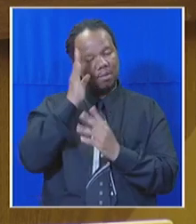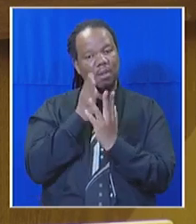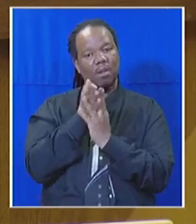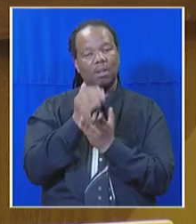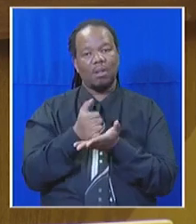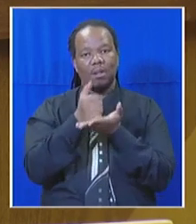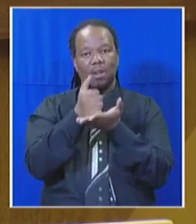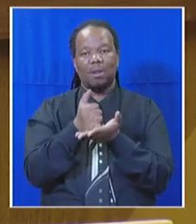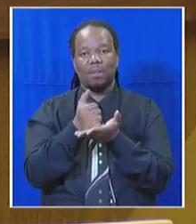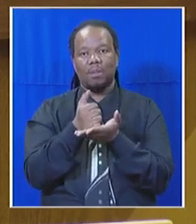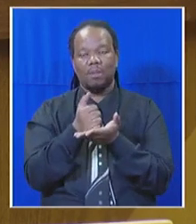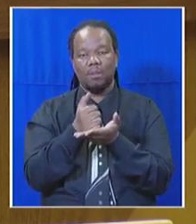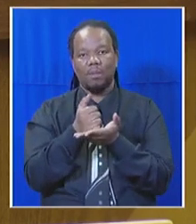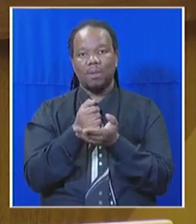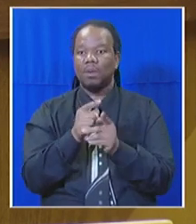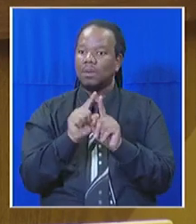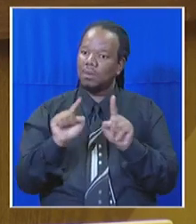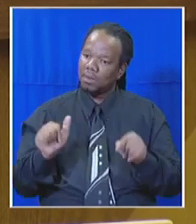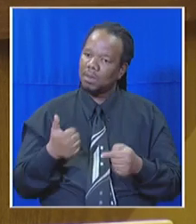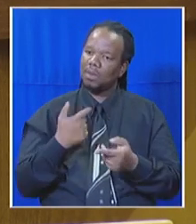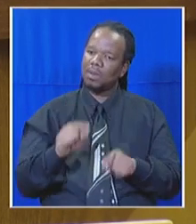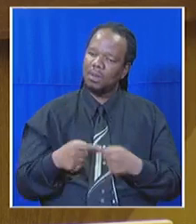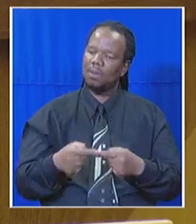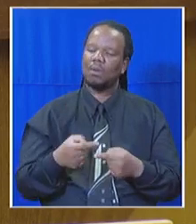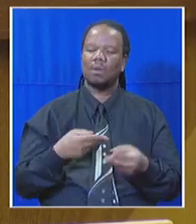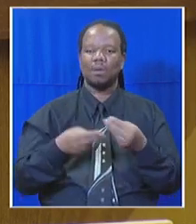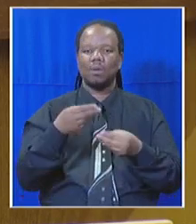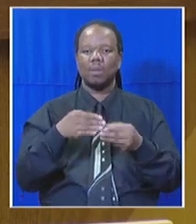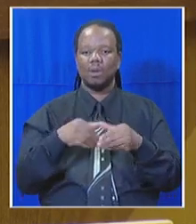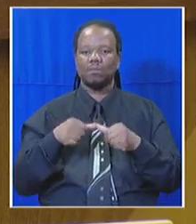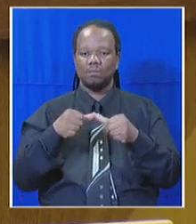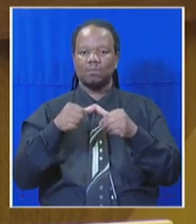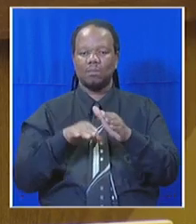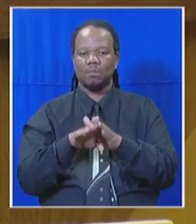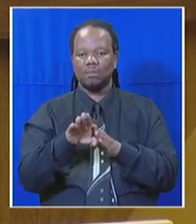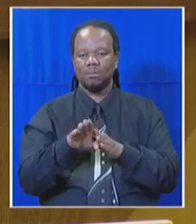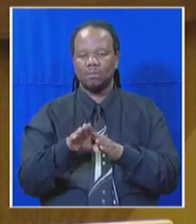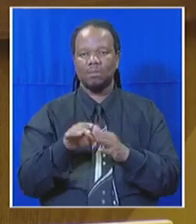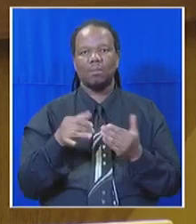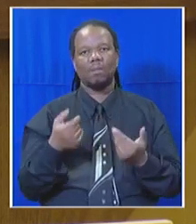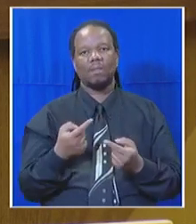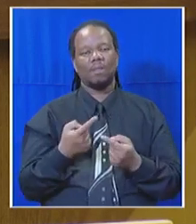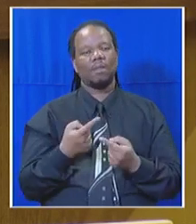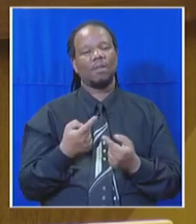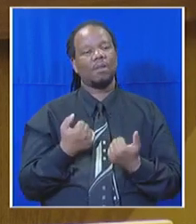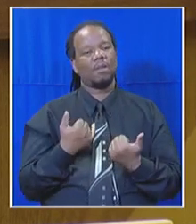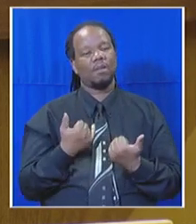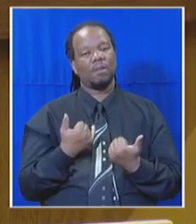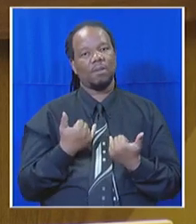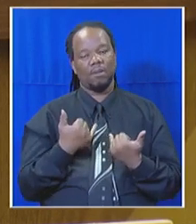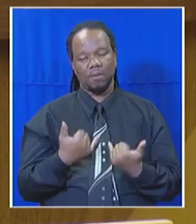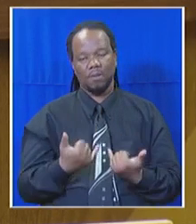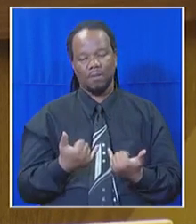state-driven manner in which to sustain the economy of our country. We have seen also the rise